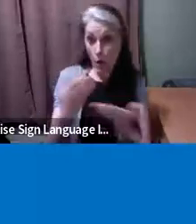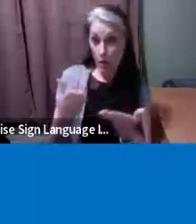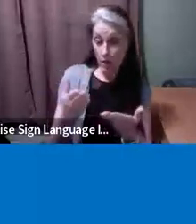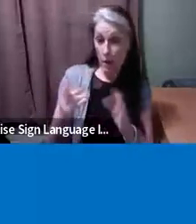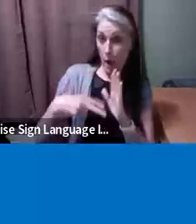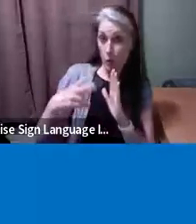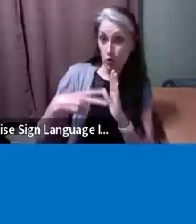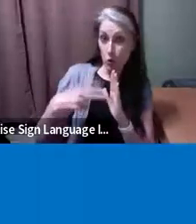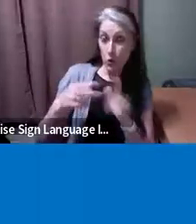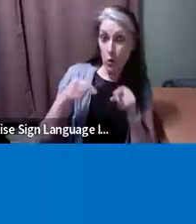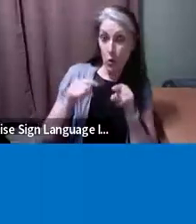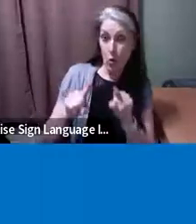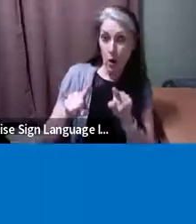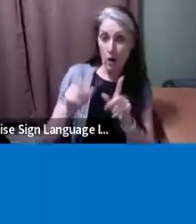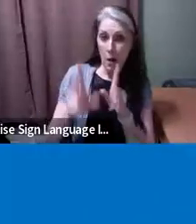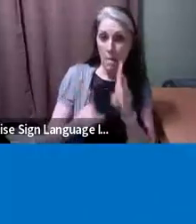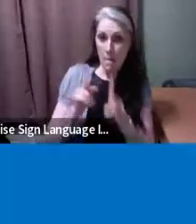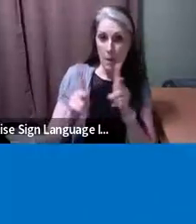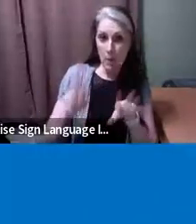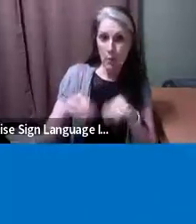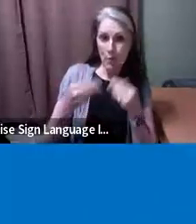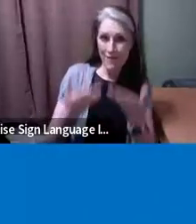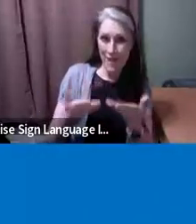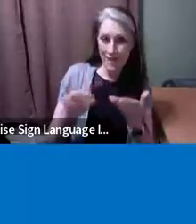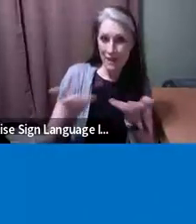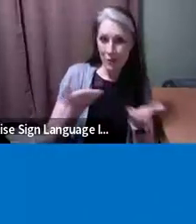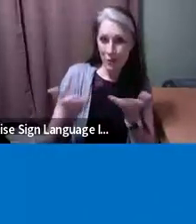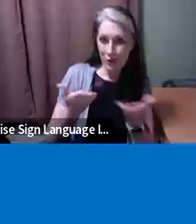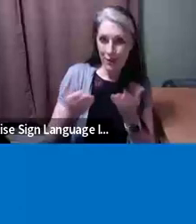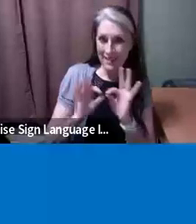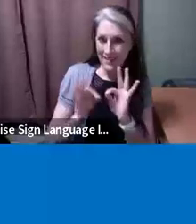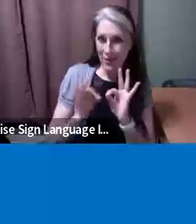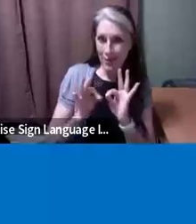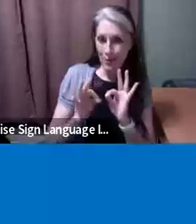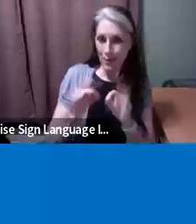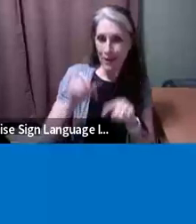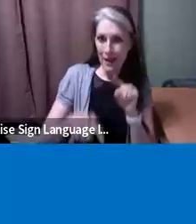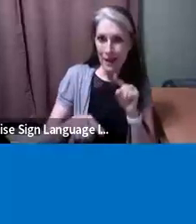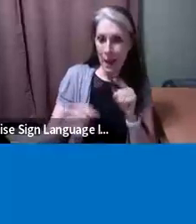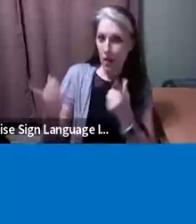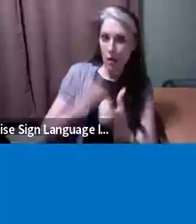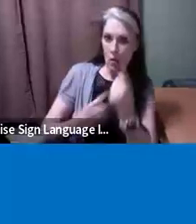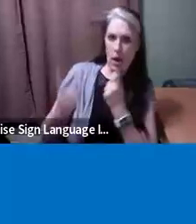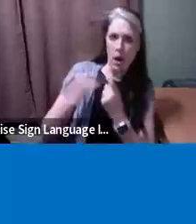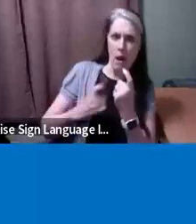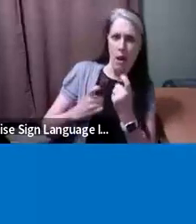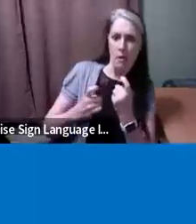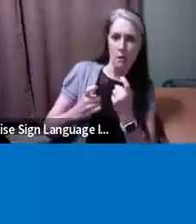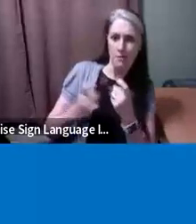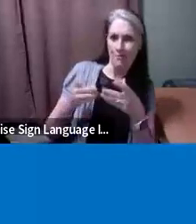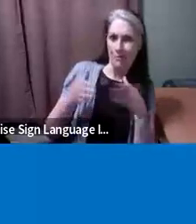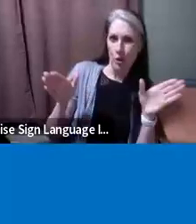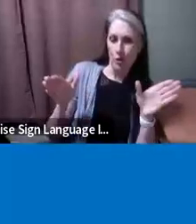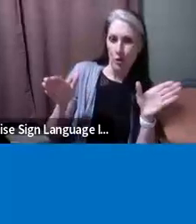reading is that while folks are providing service as an interpreter, they don't like to be asked questions